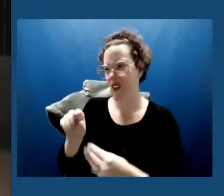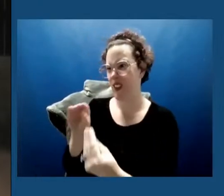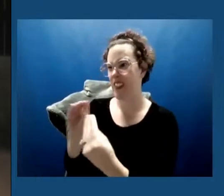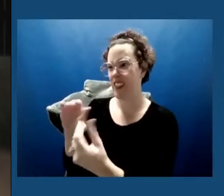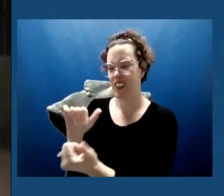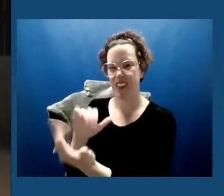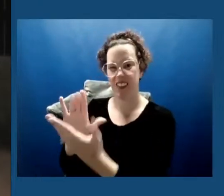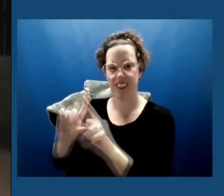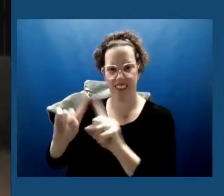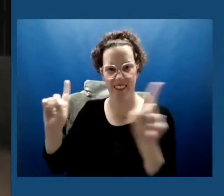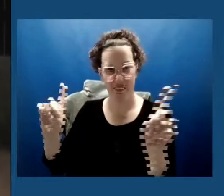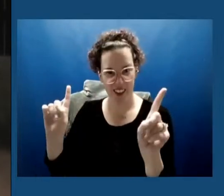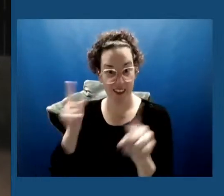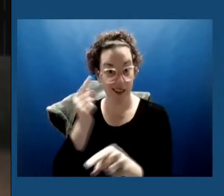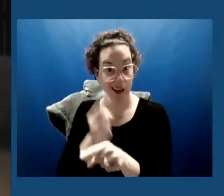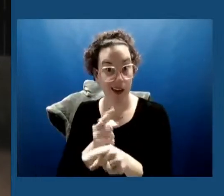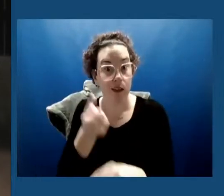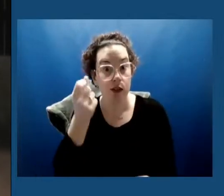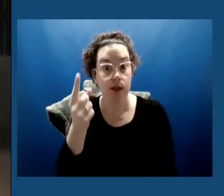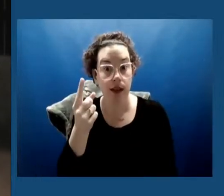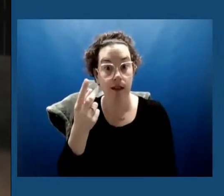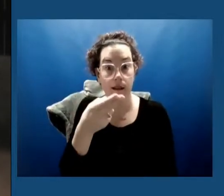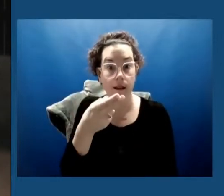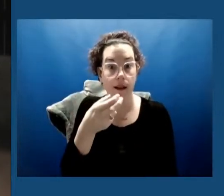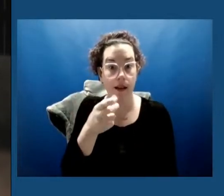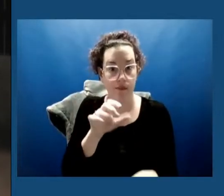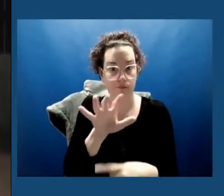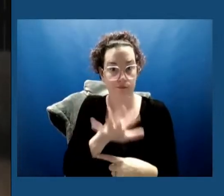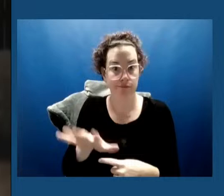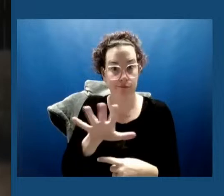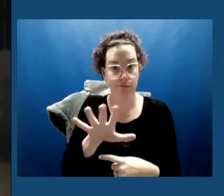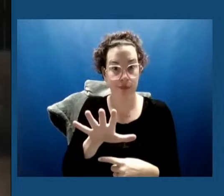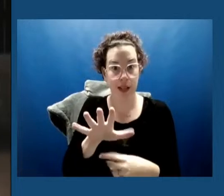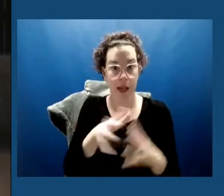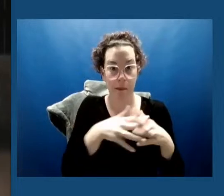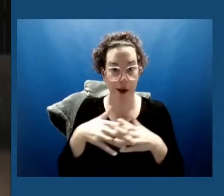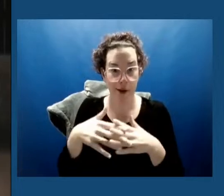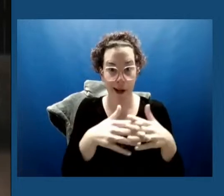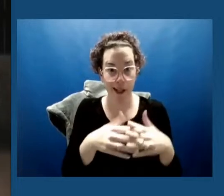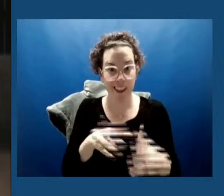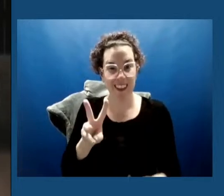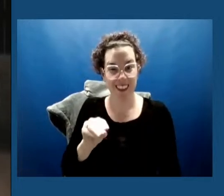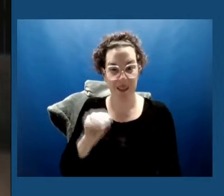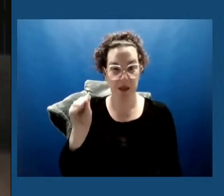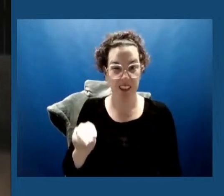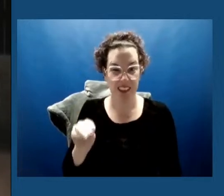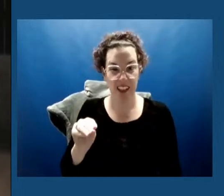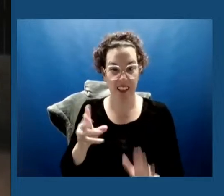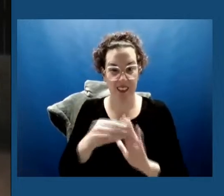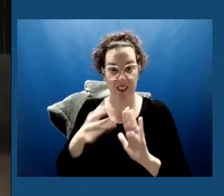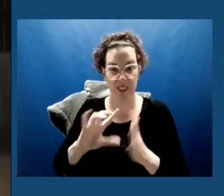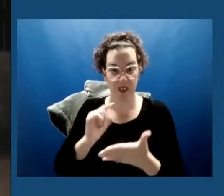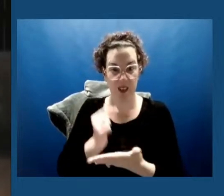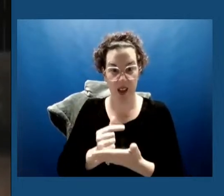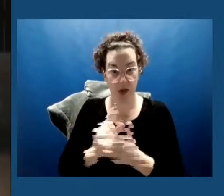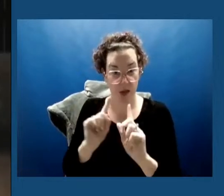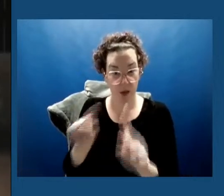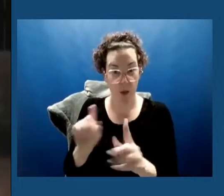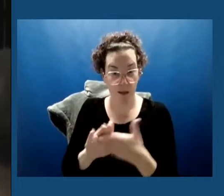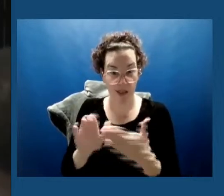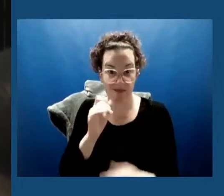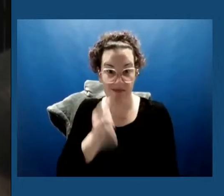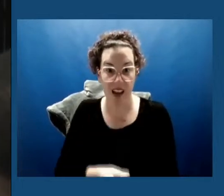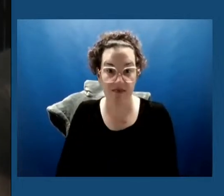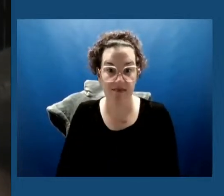in America don't go to college right now. How do we align, and Madam Secretary, you